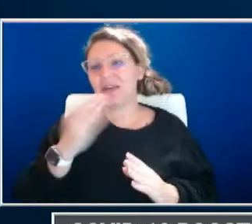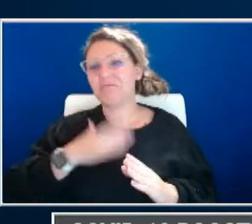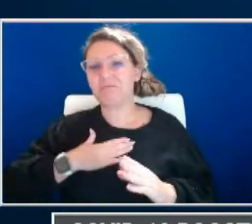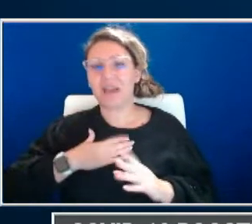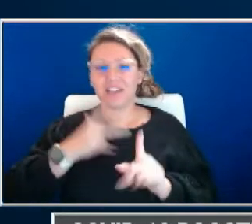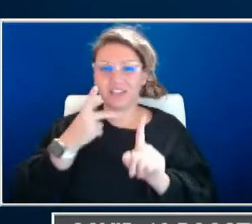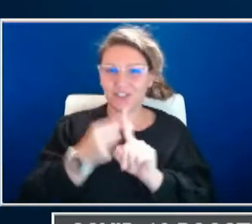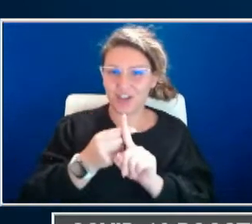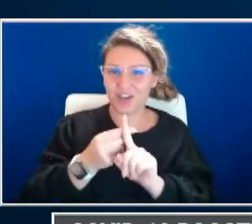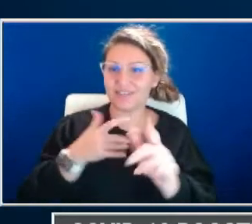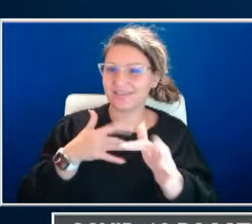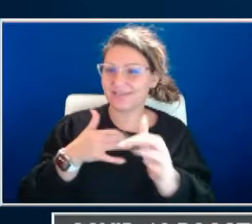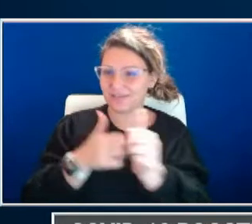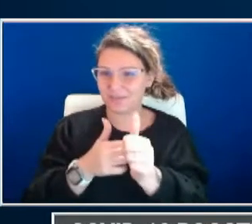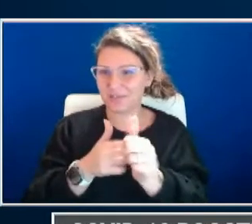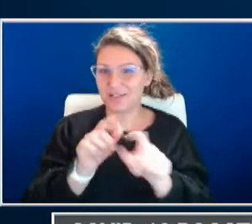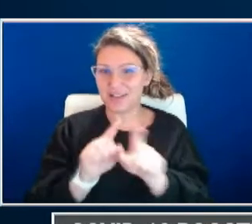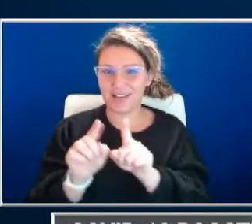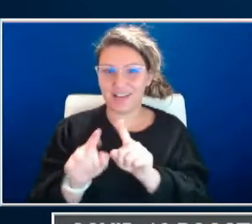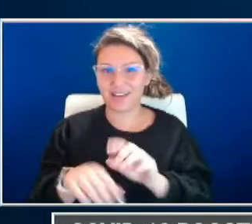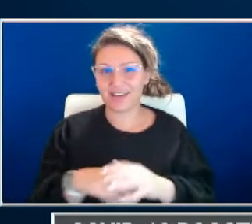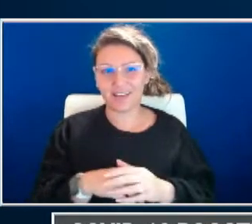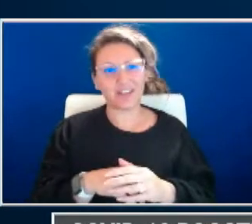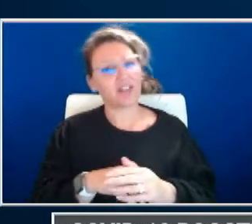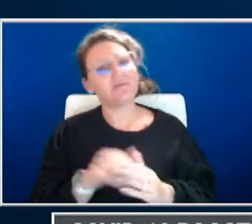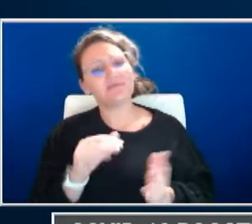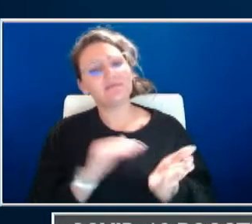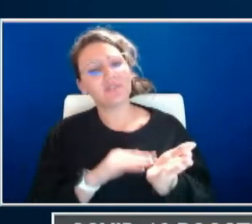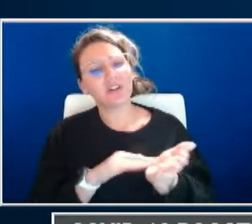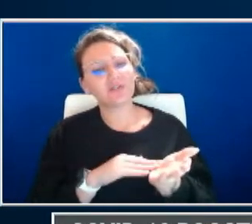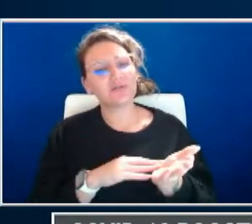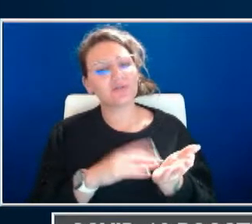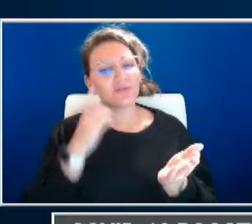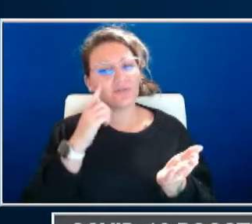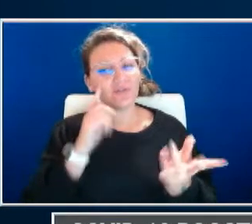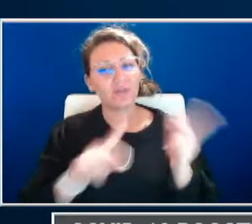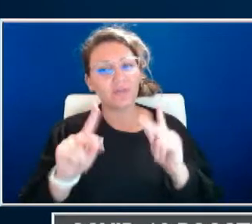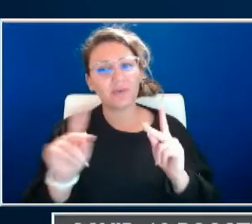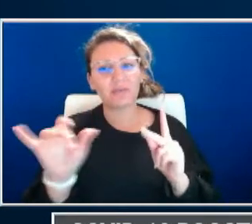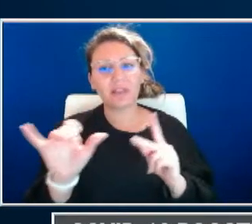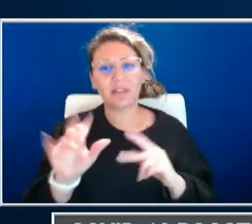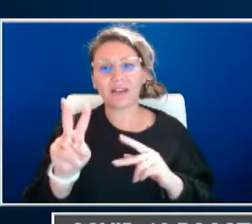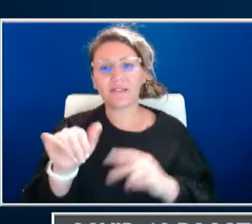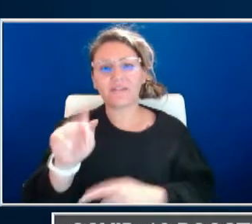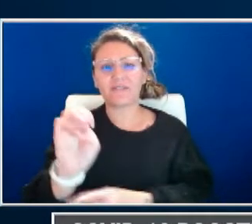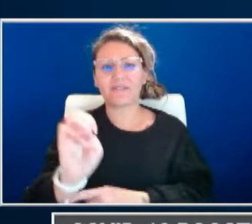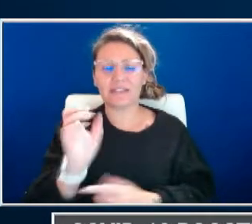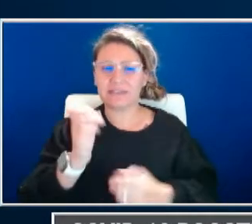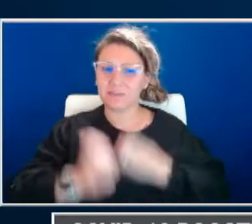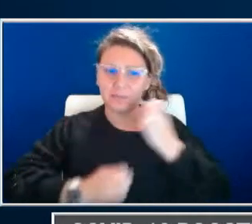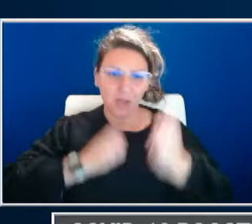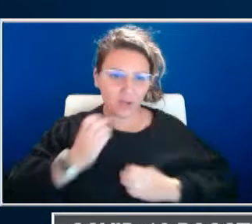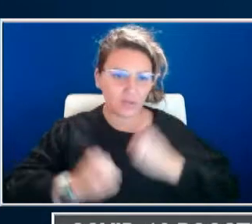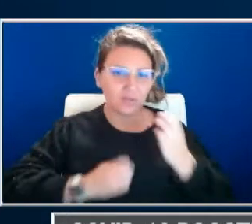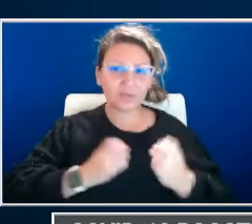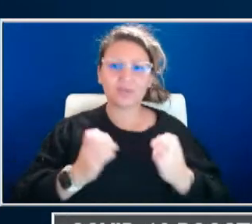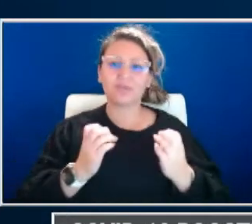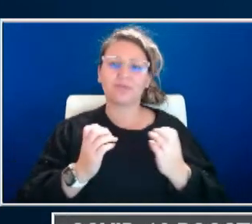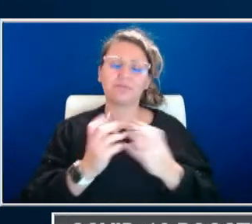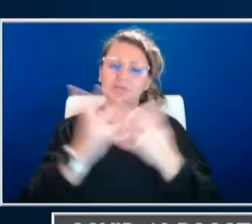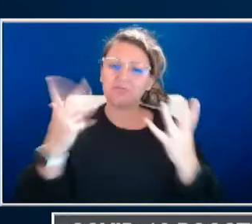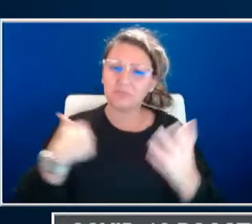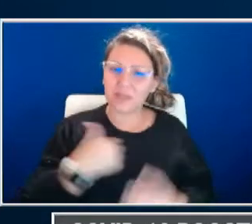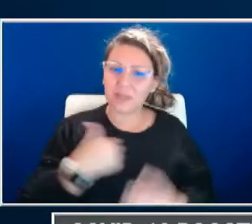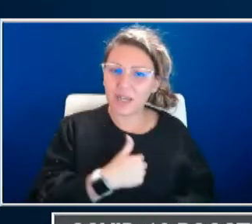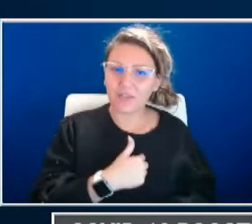Good. Doctor, what has it been like, though, for people like Vince? I know it's an emotional time. For many of us who, again, take